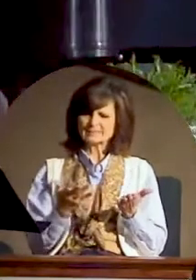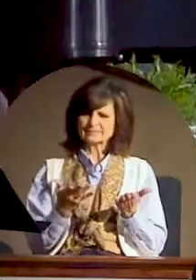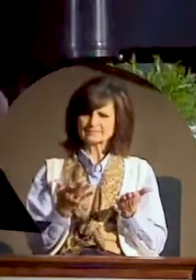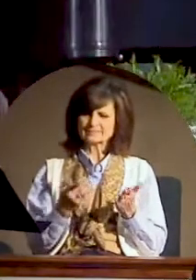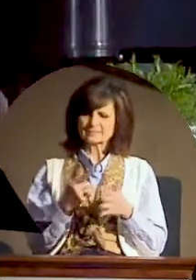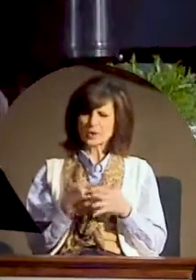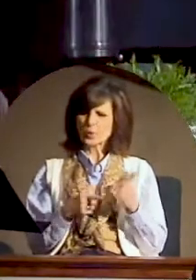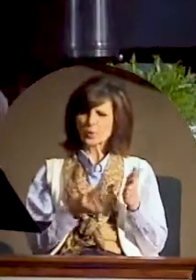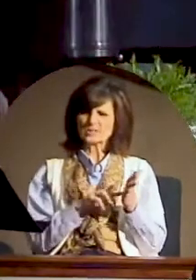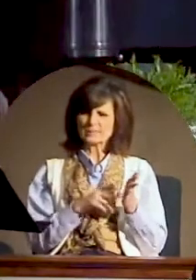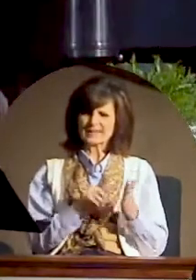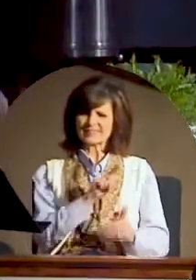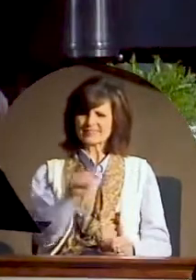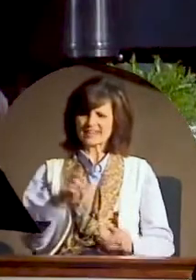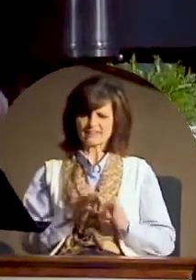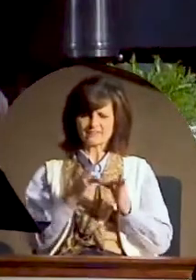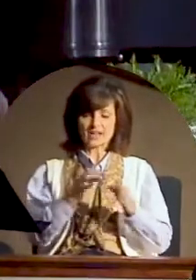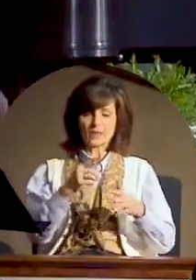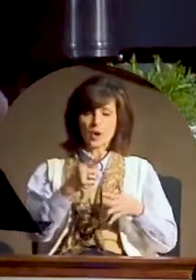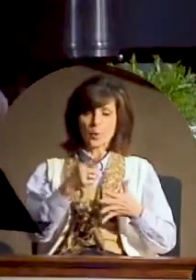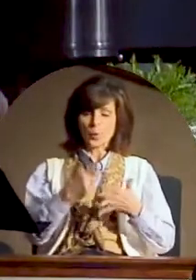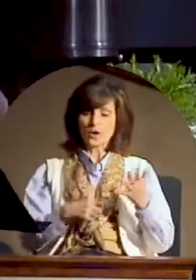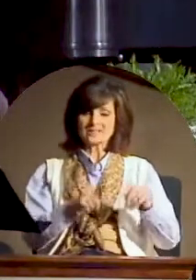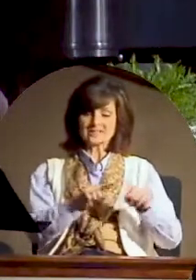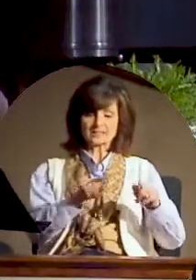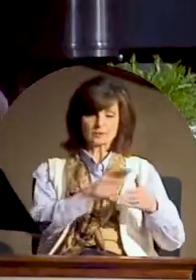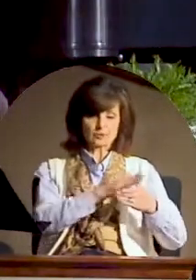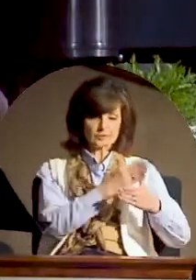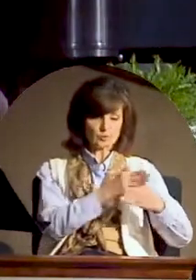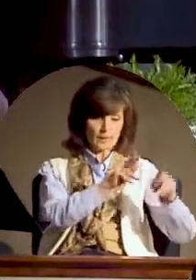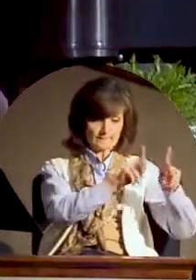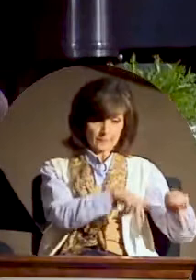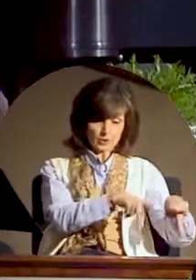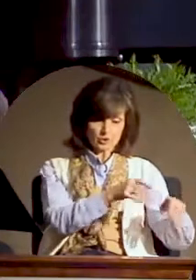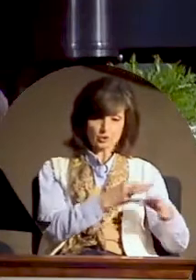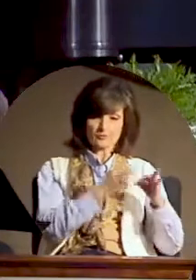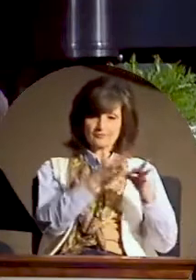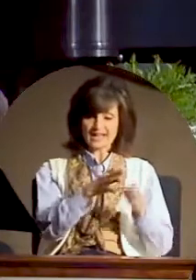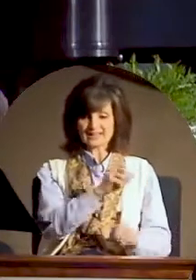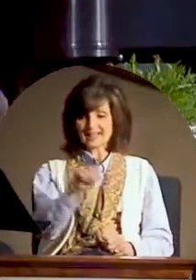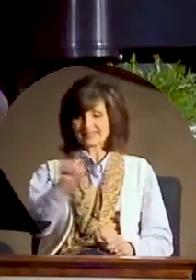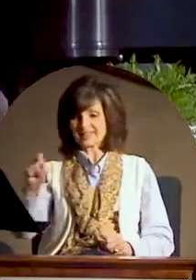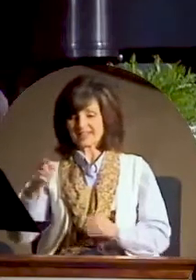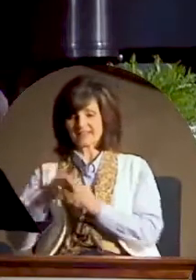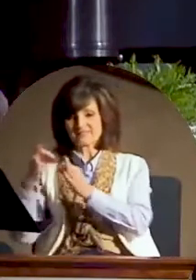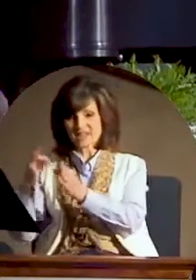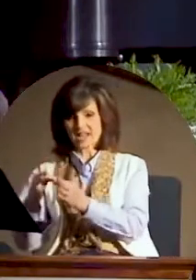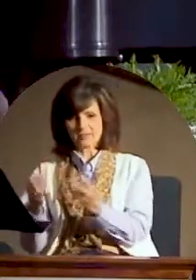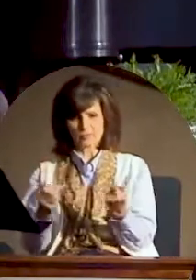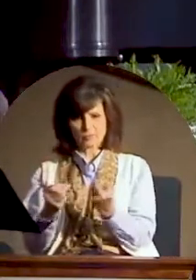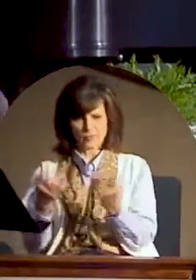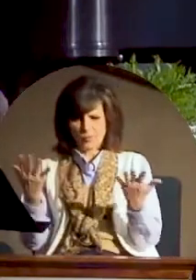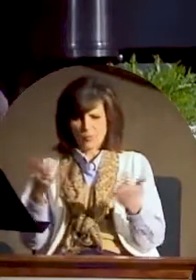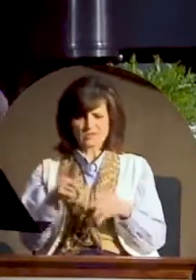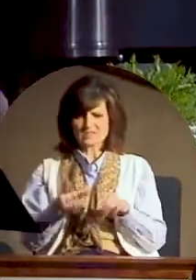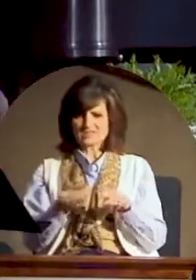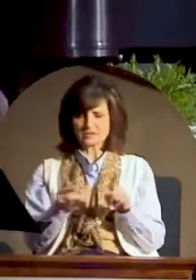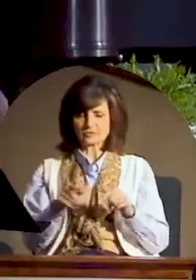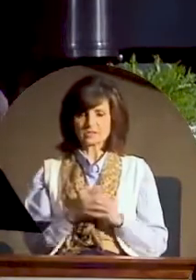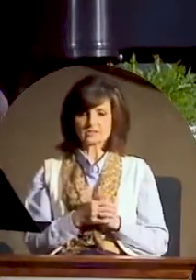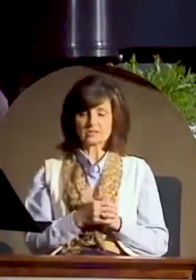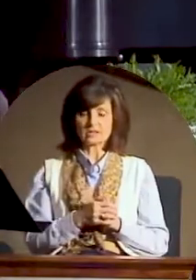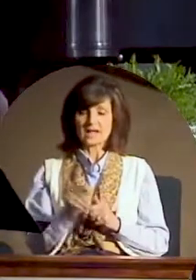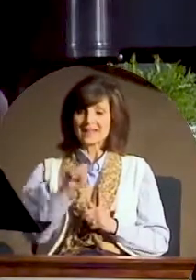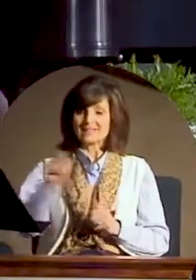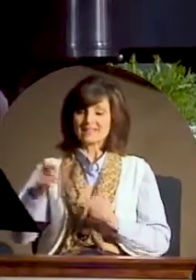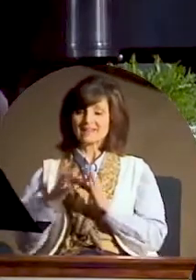the faith? What's the difference between our personal faith and the faith. Well, the faith represents